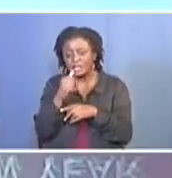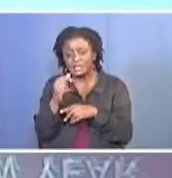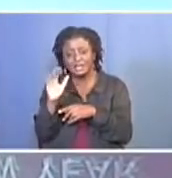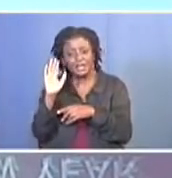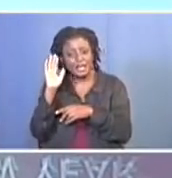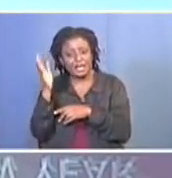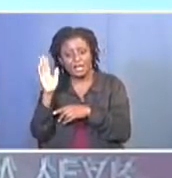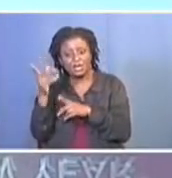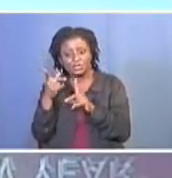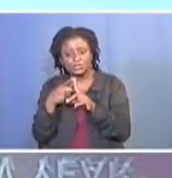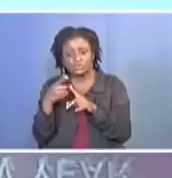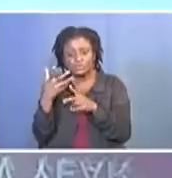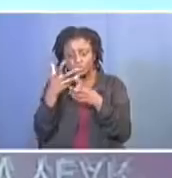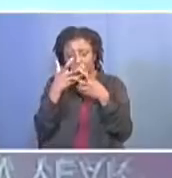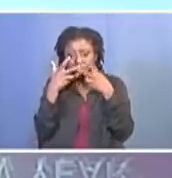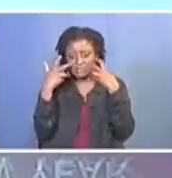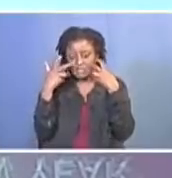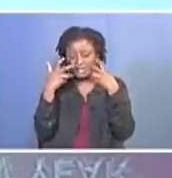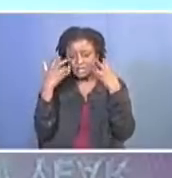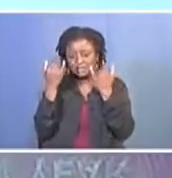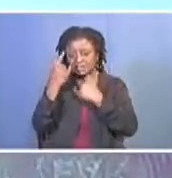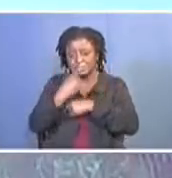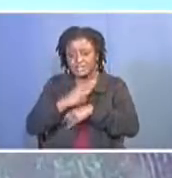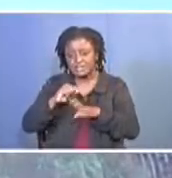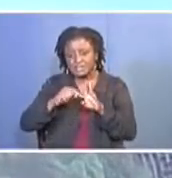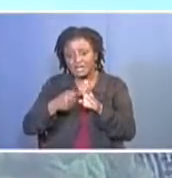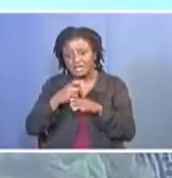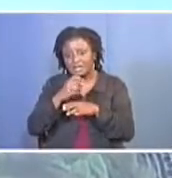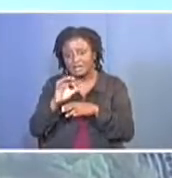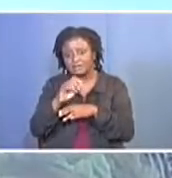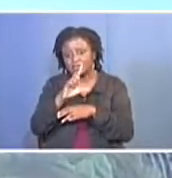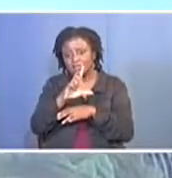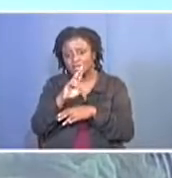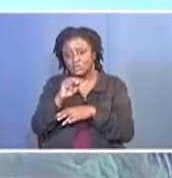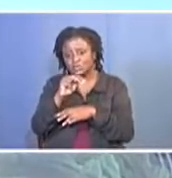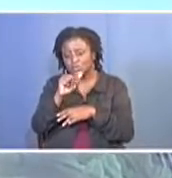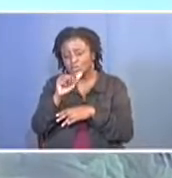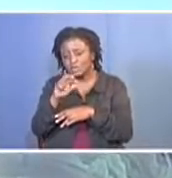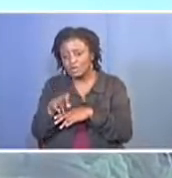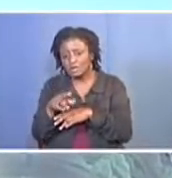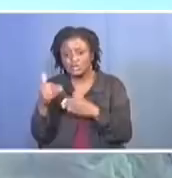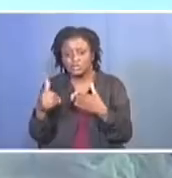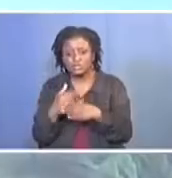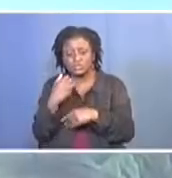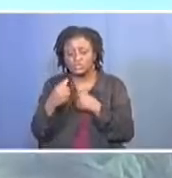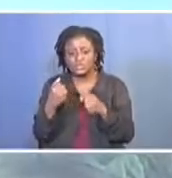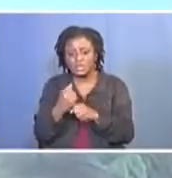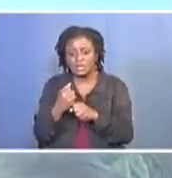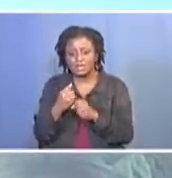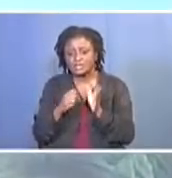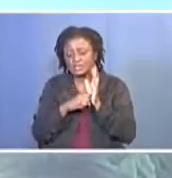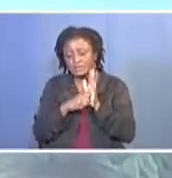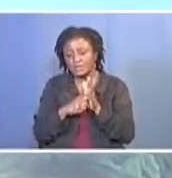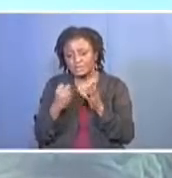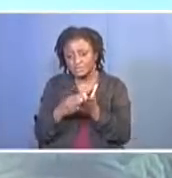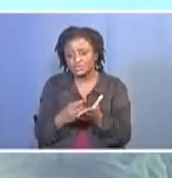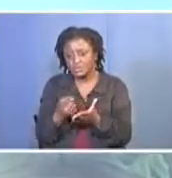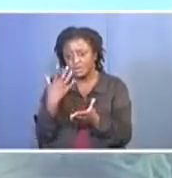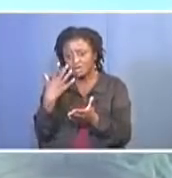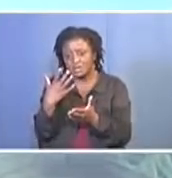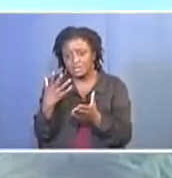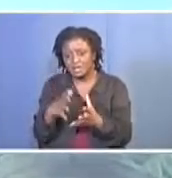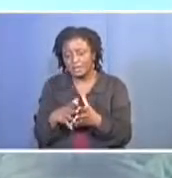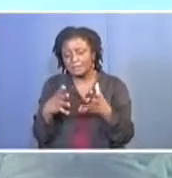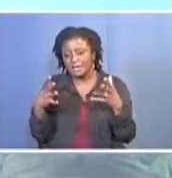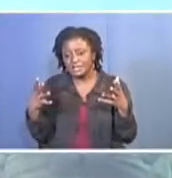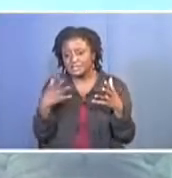as today marks the start of the Lunar New Year, a time-honored tradition symbolizing prosperity, abundance, and togetherness.